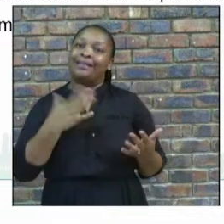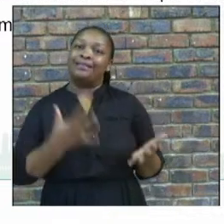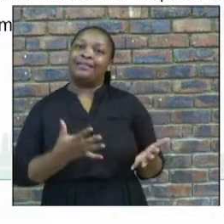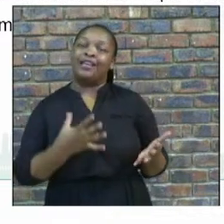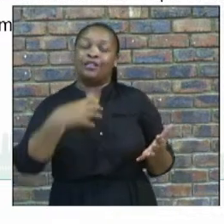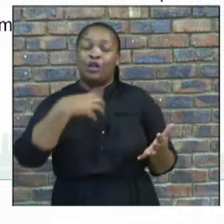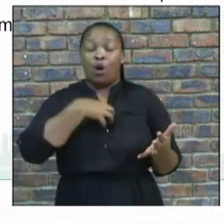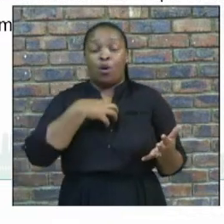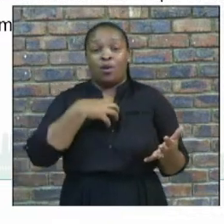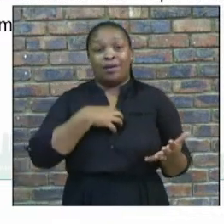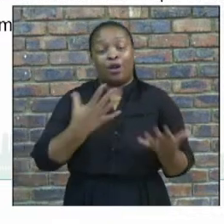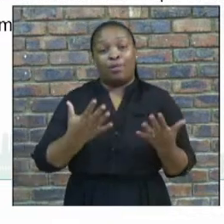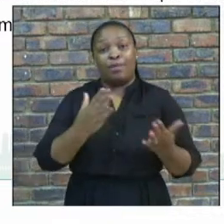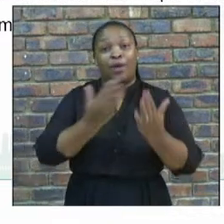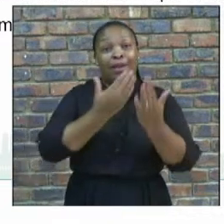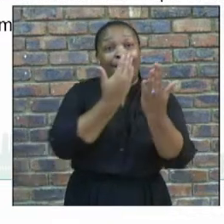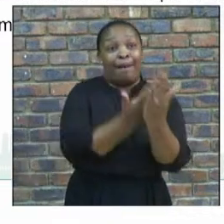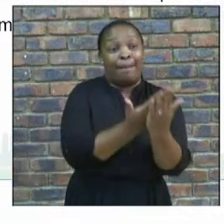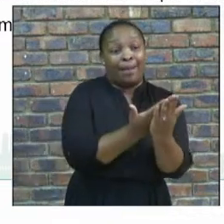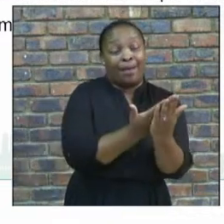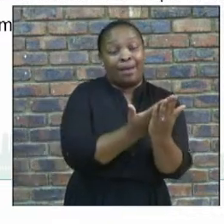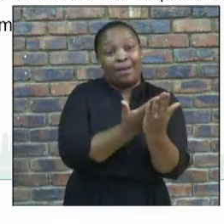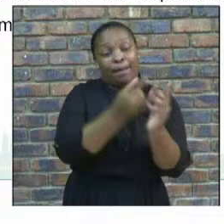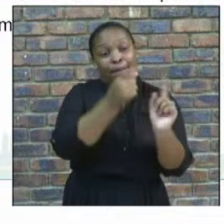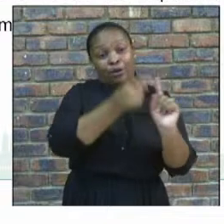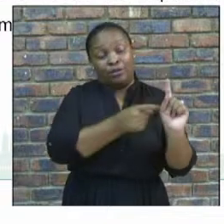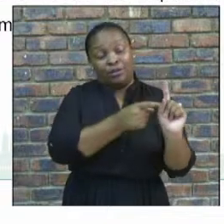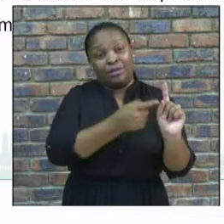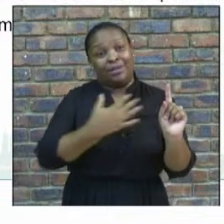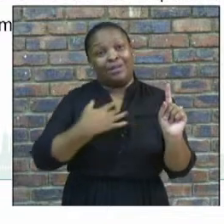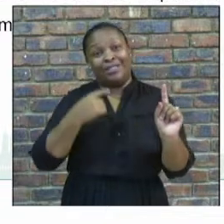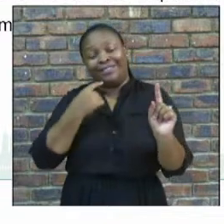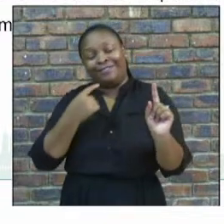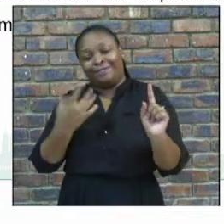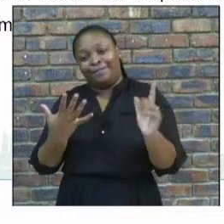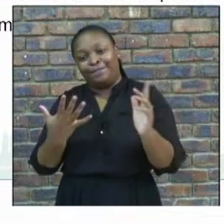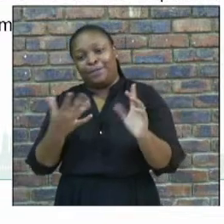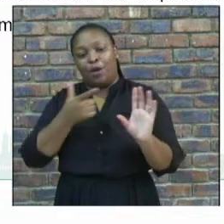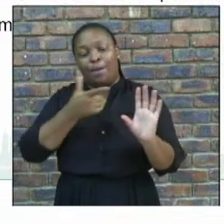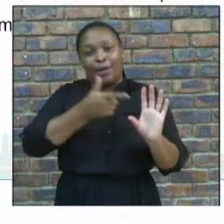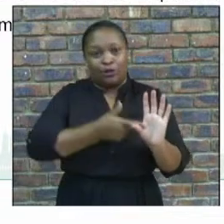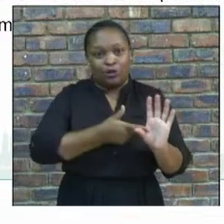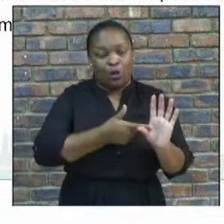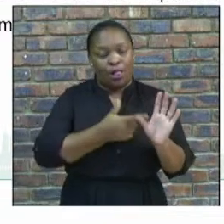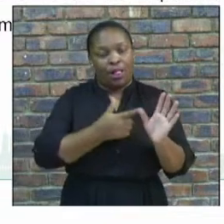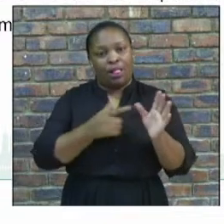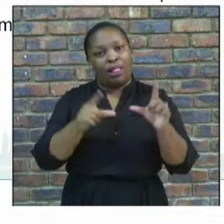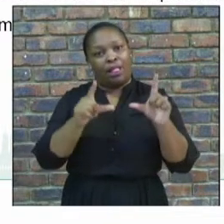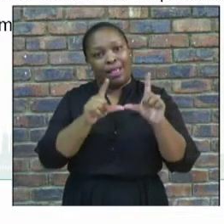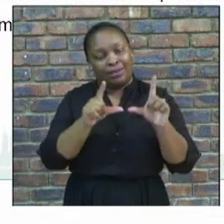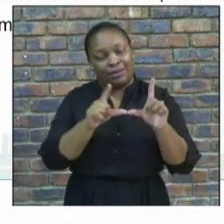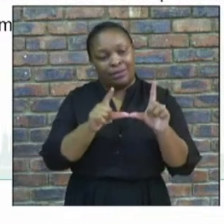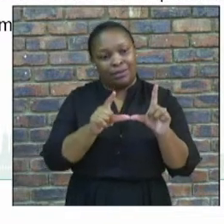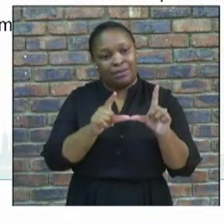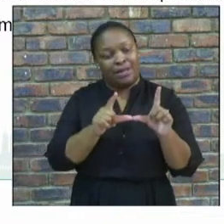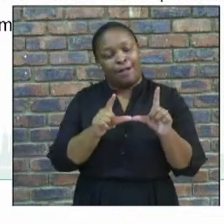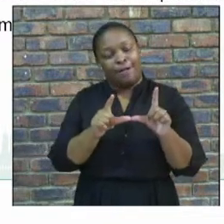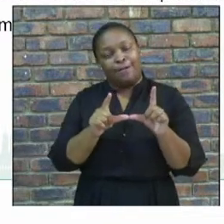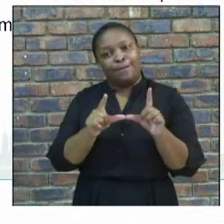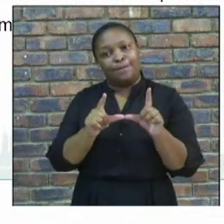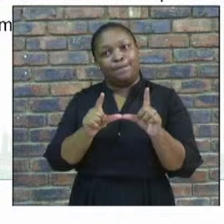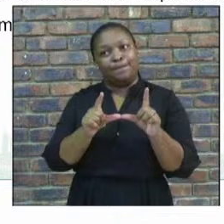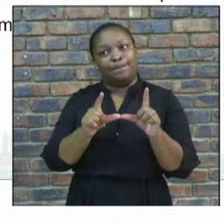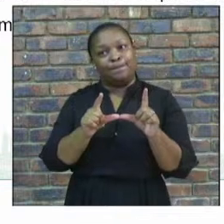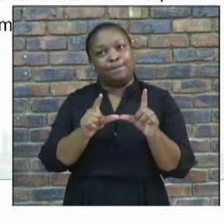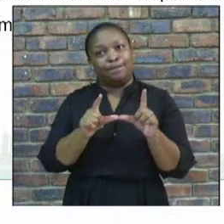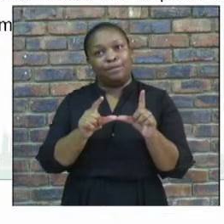an applicant of a petroleum right who is not able to secure the required black person.